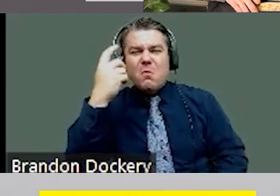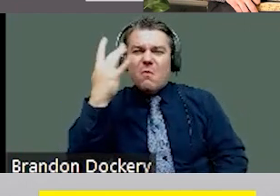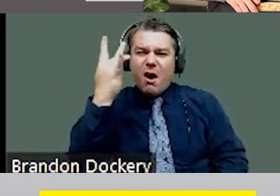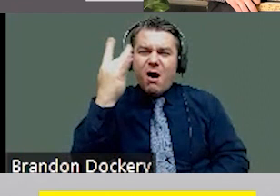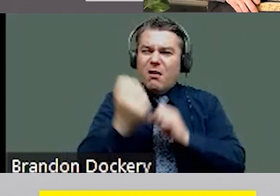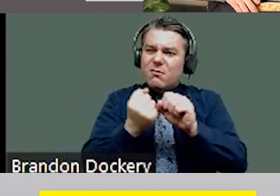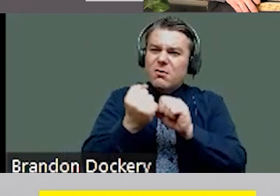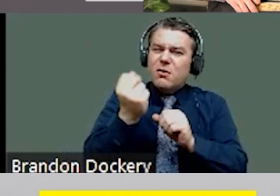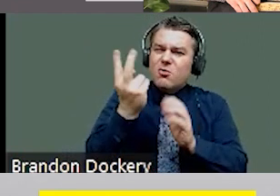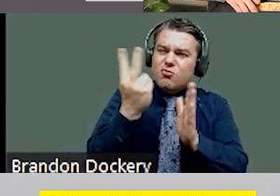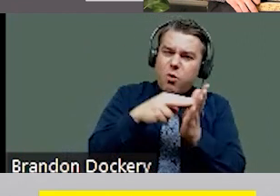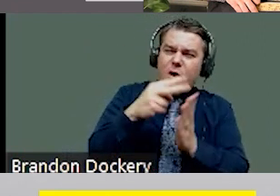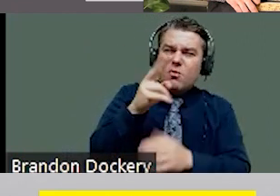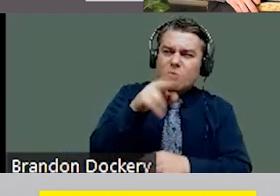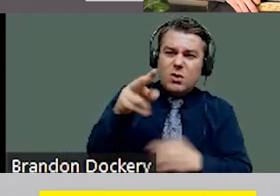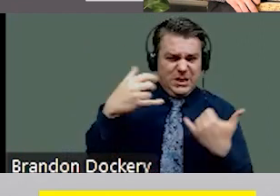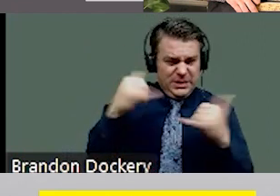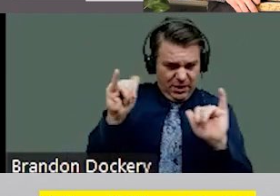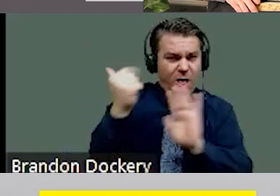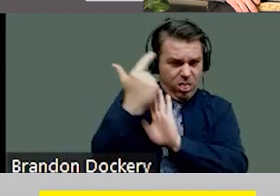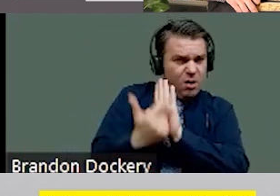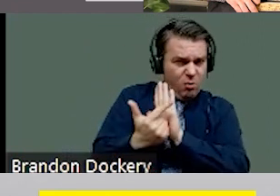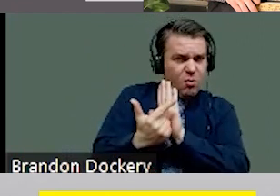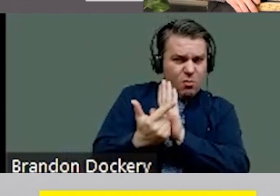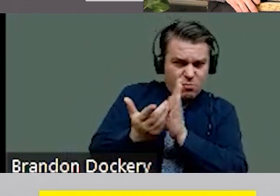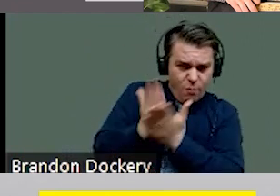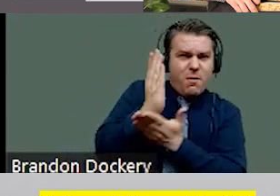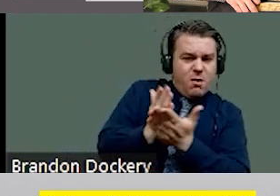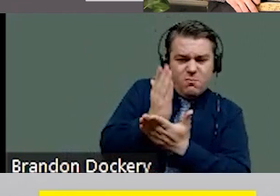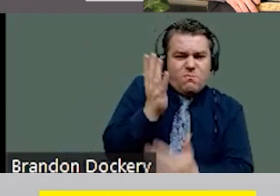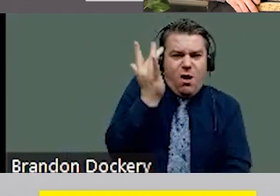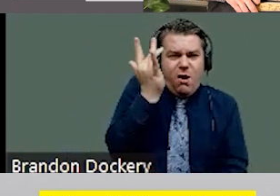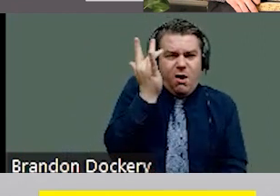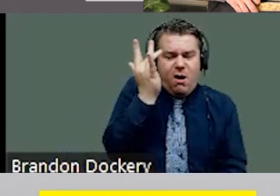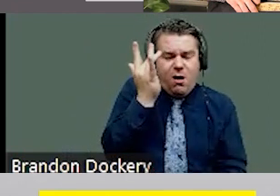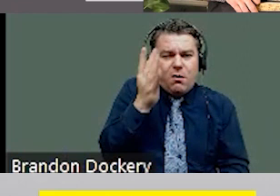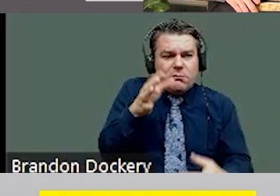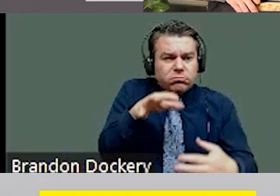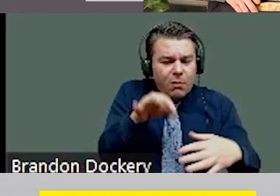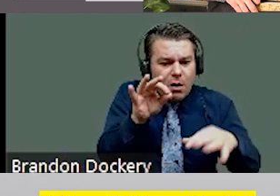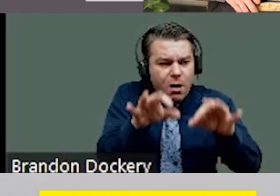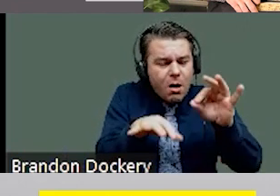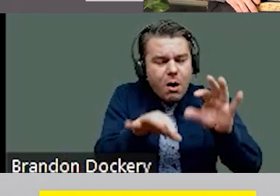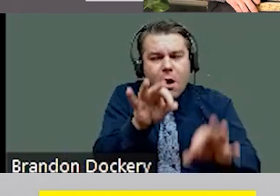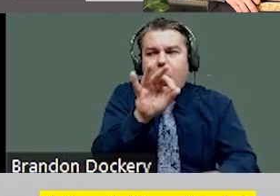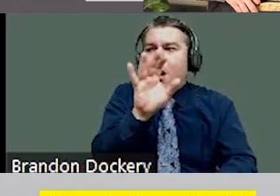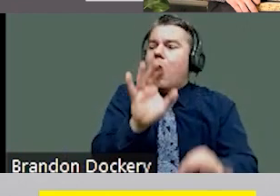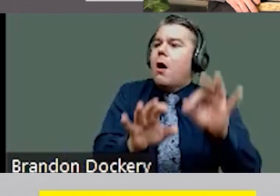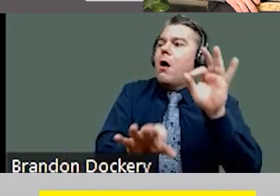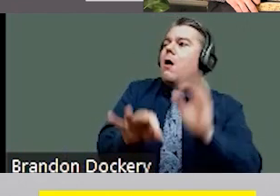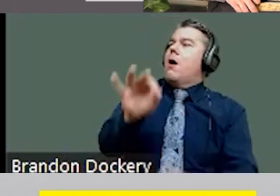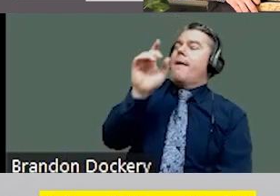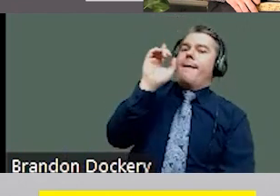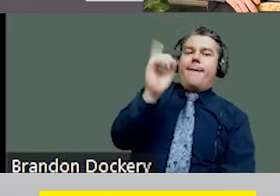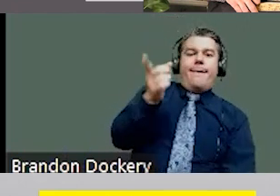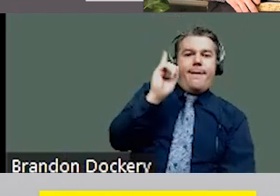in 2022 is it still legal? And that provides us a lot of answers to